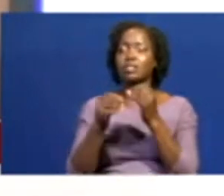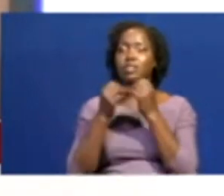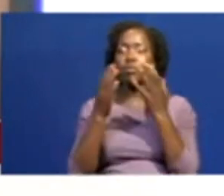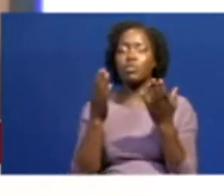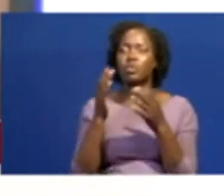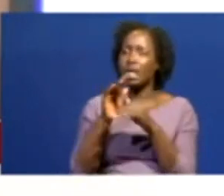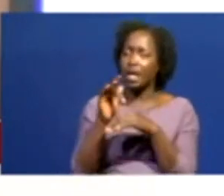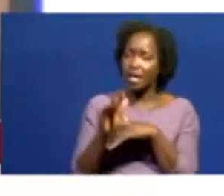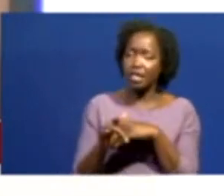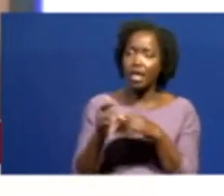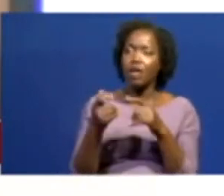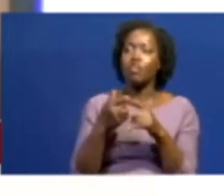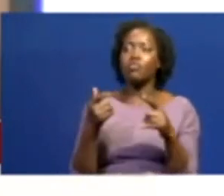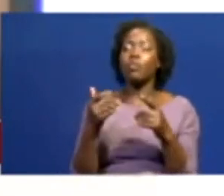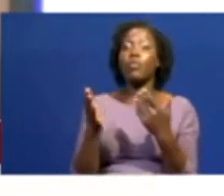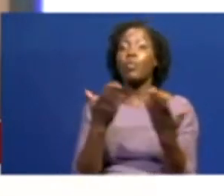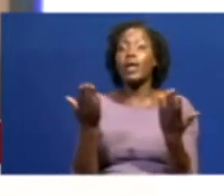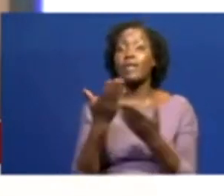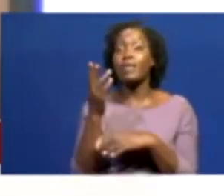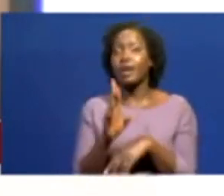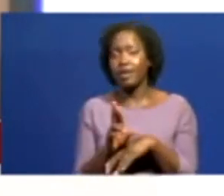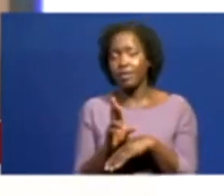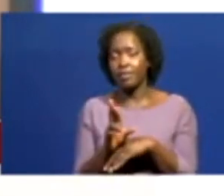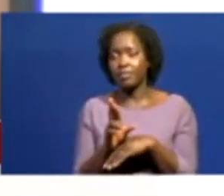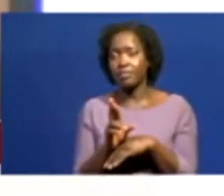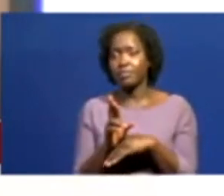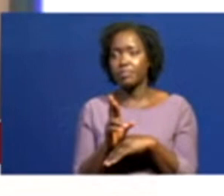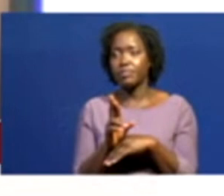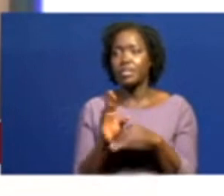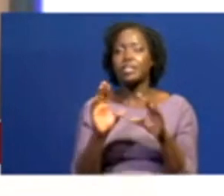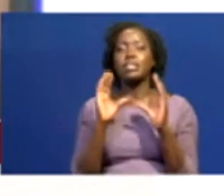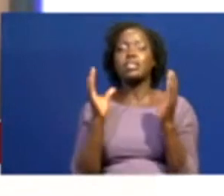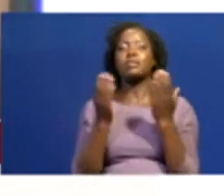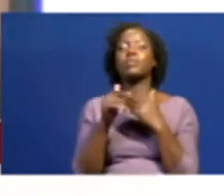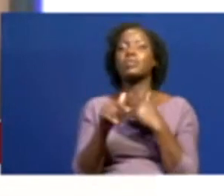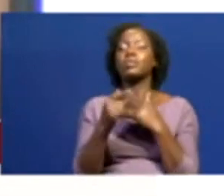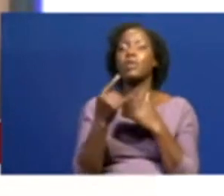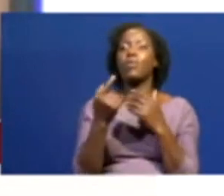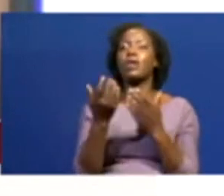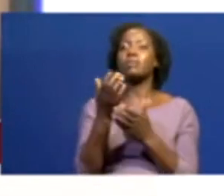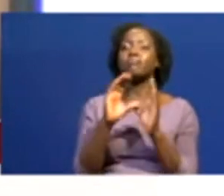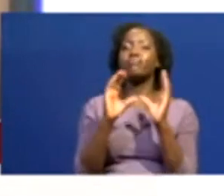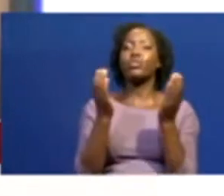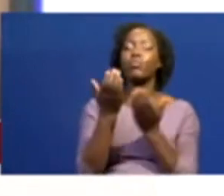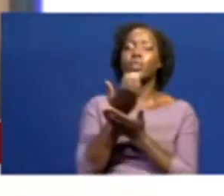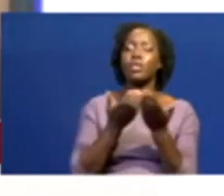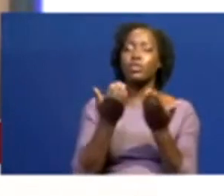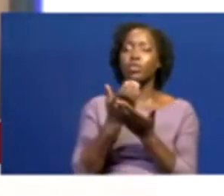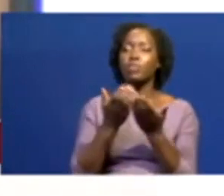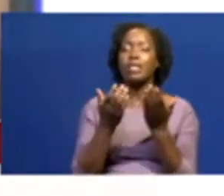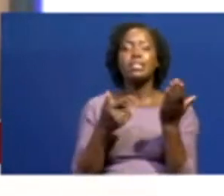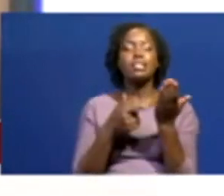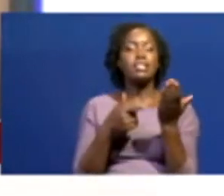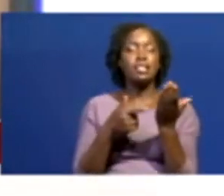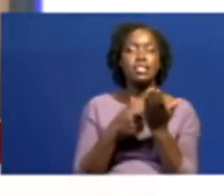real-time from wherever they are. The world is today one global economy.